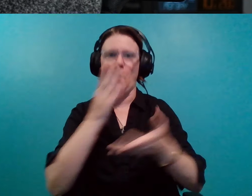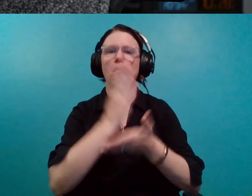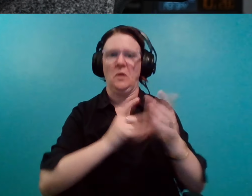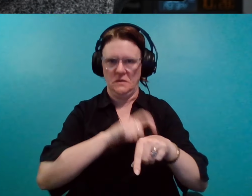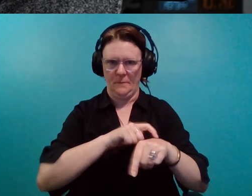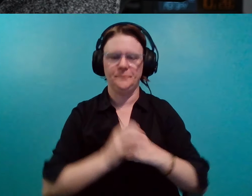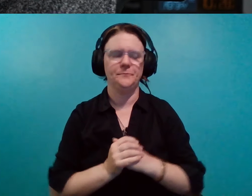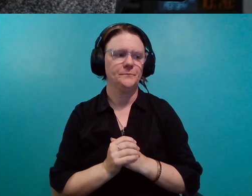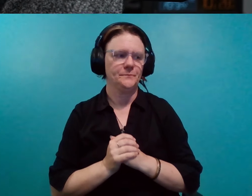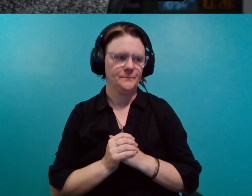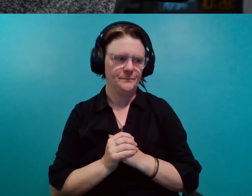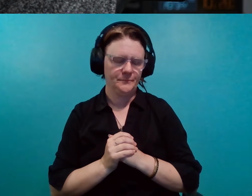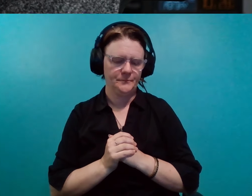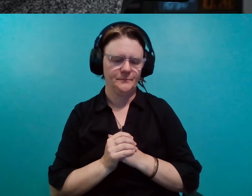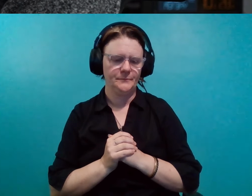part-time,